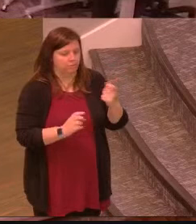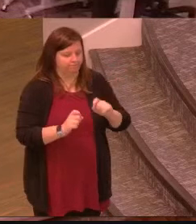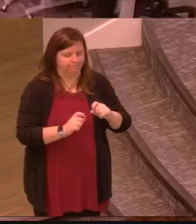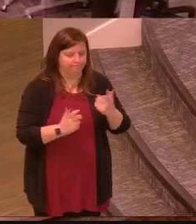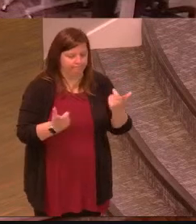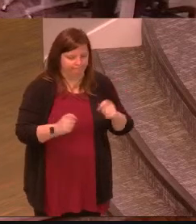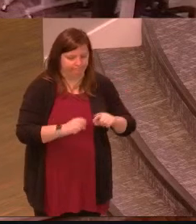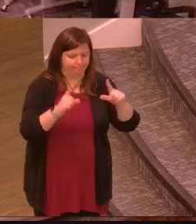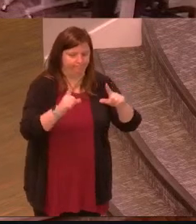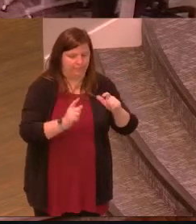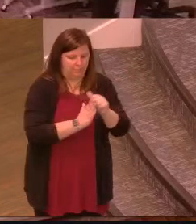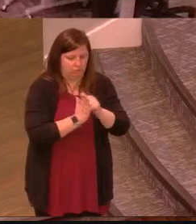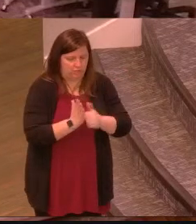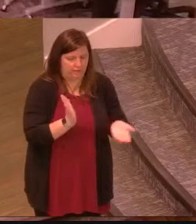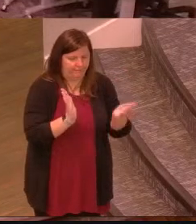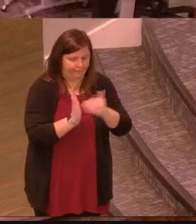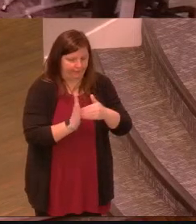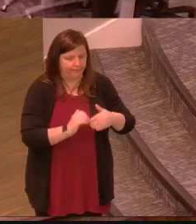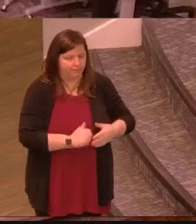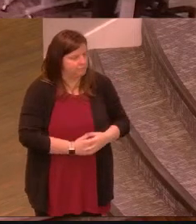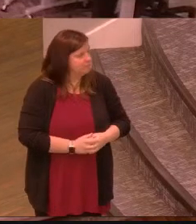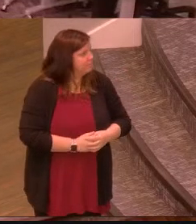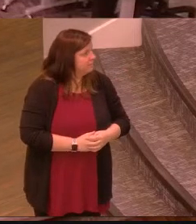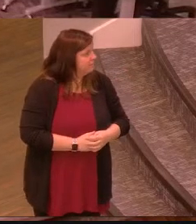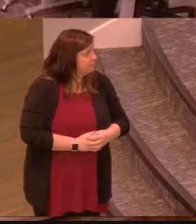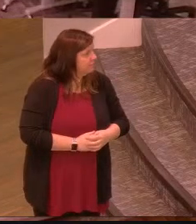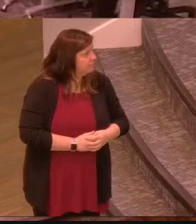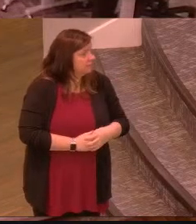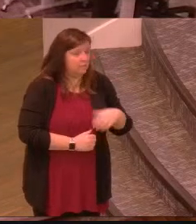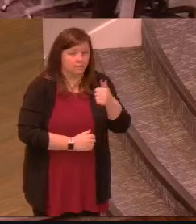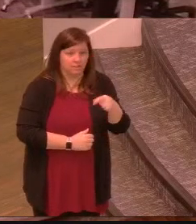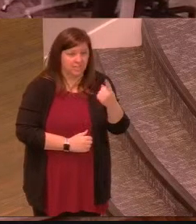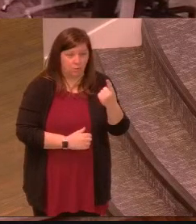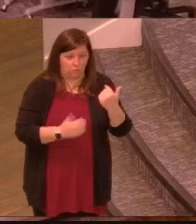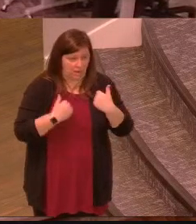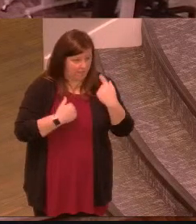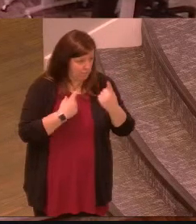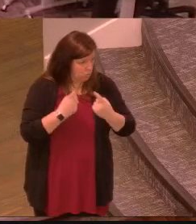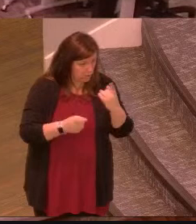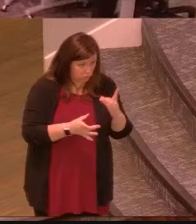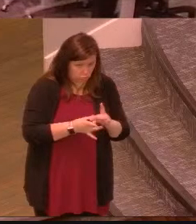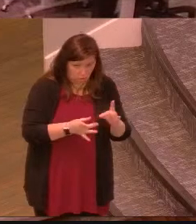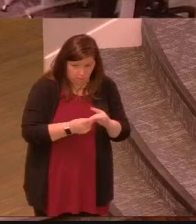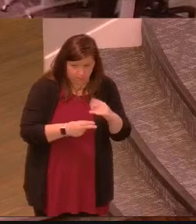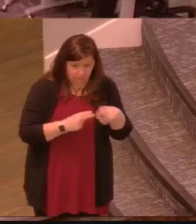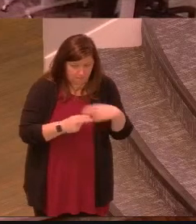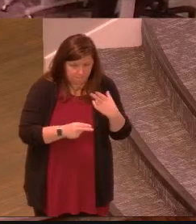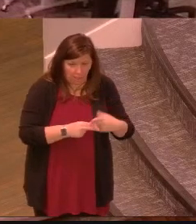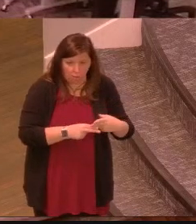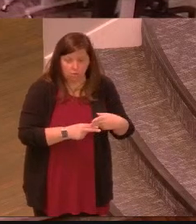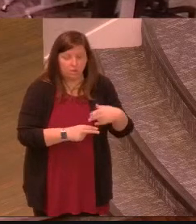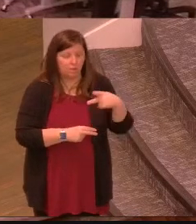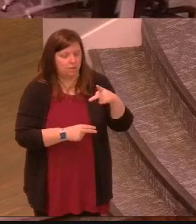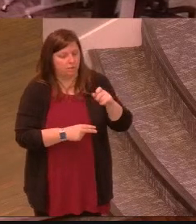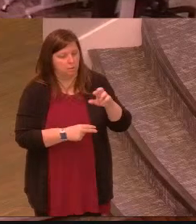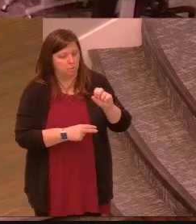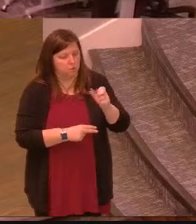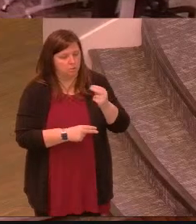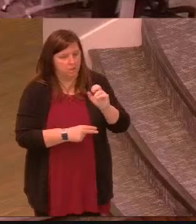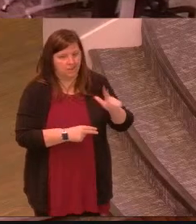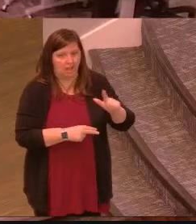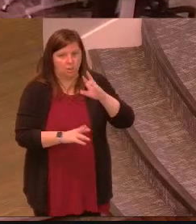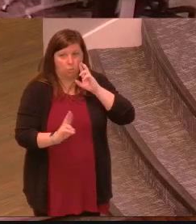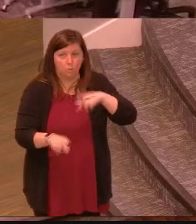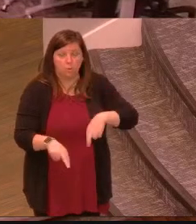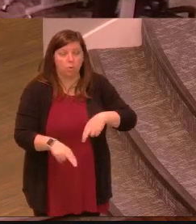that. So does anyone have any questions or comments about the personnel report?